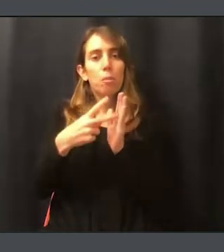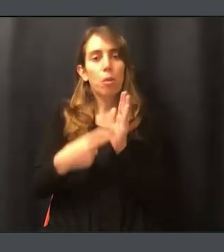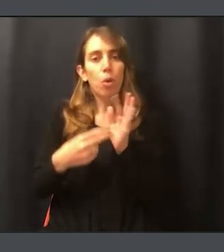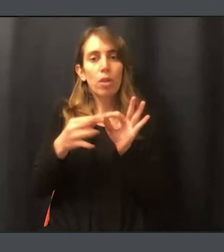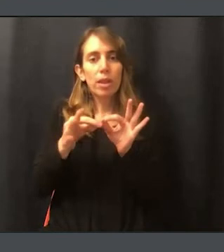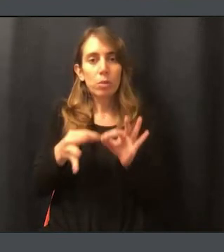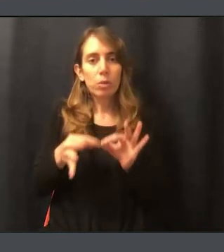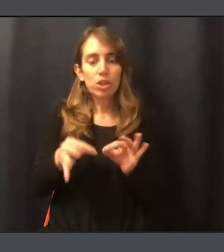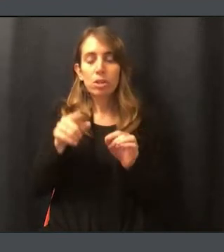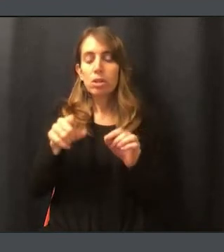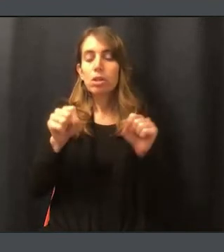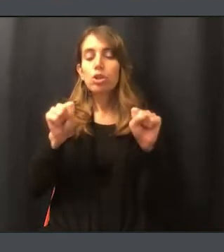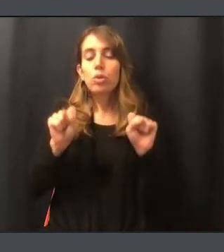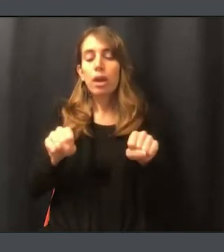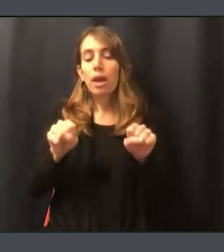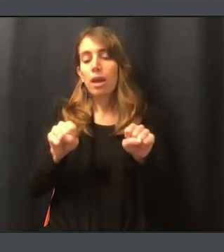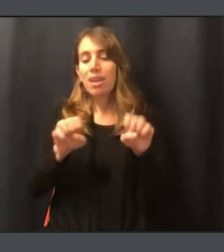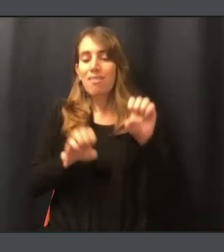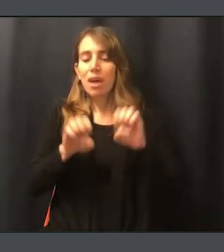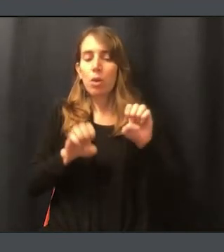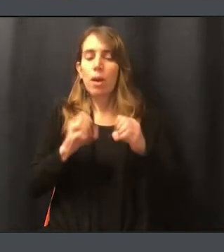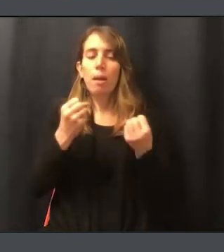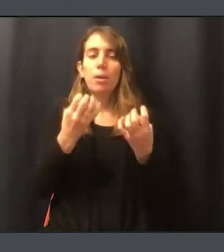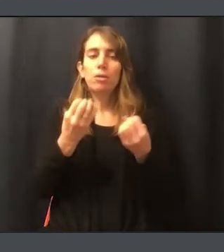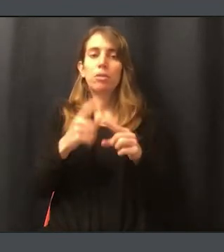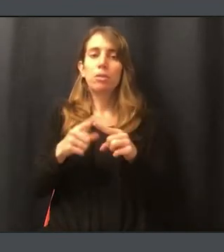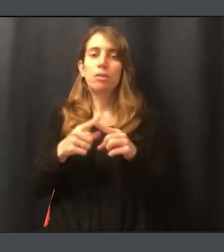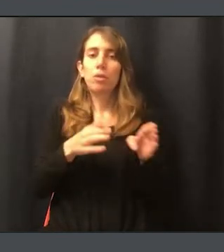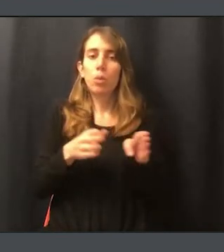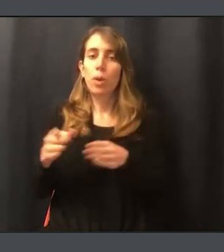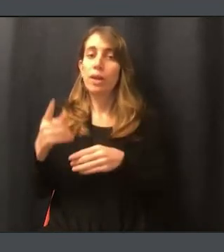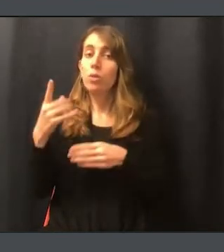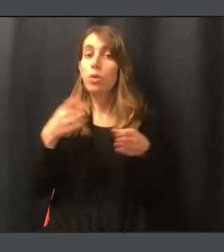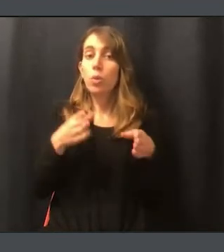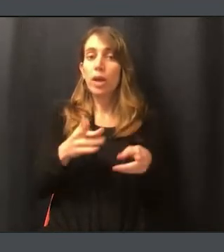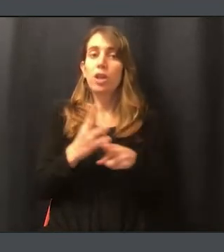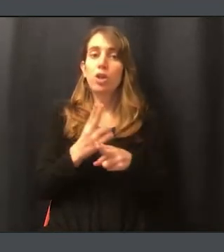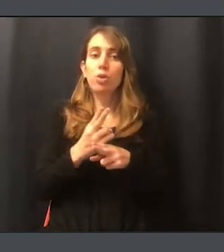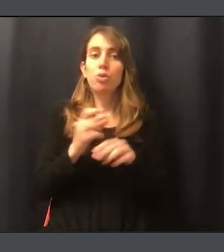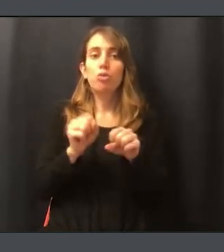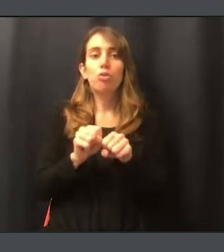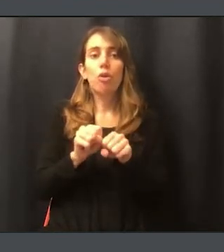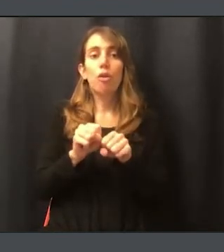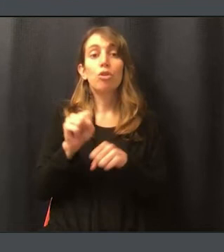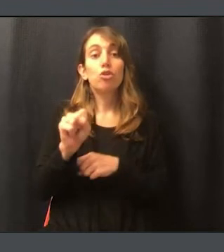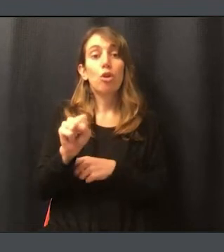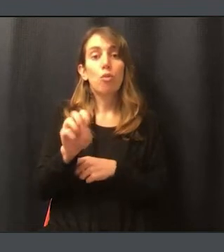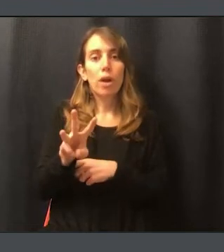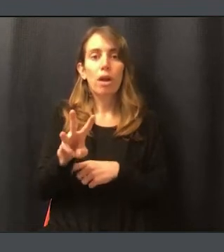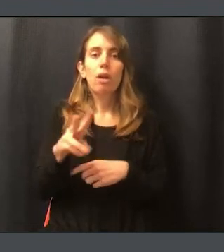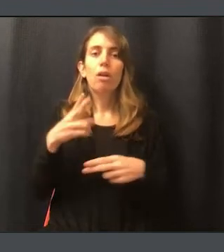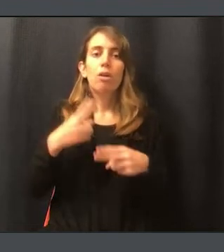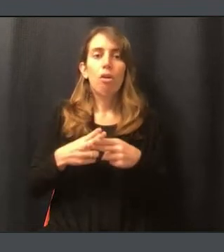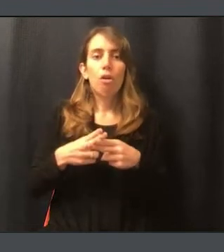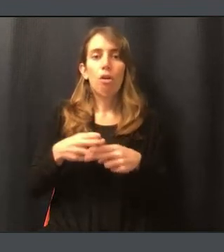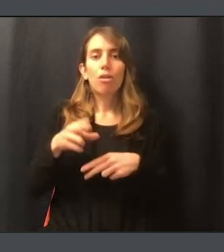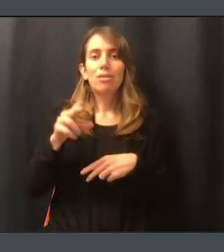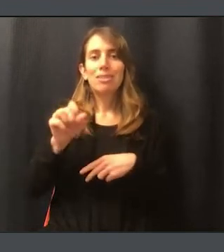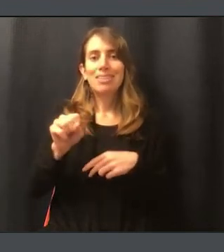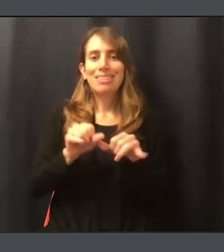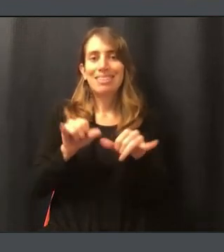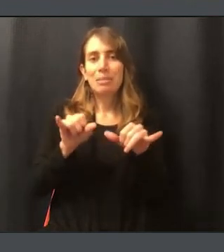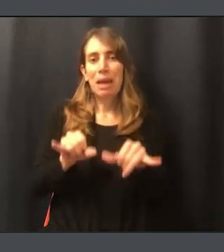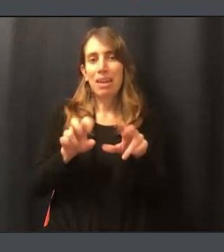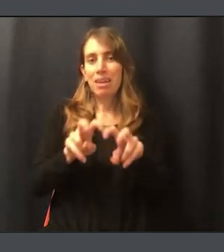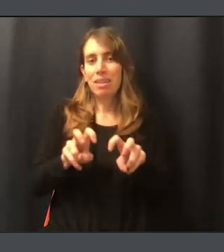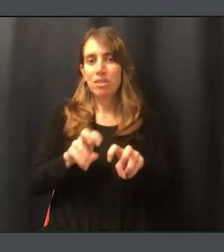can evaluate them multiple different ways. One way is to use this software called systematic analysis for language transcripts. And you